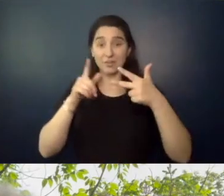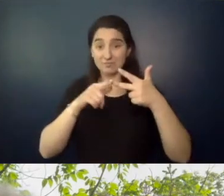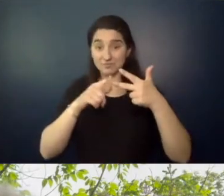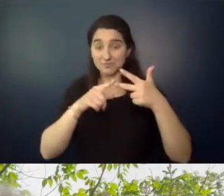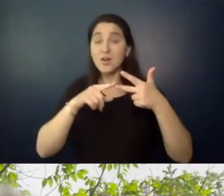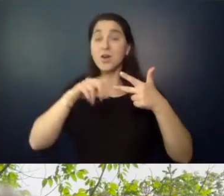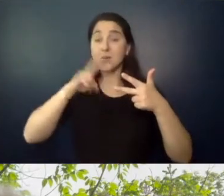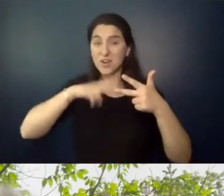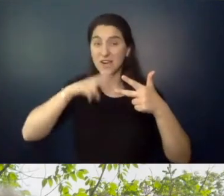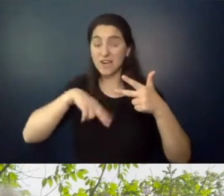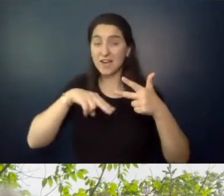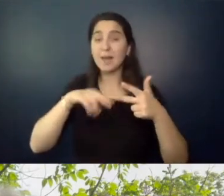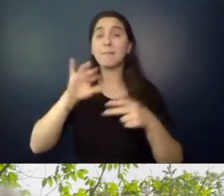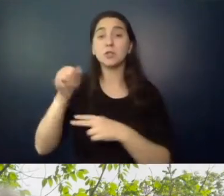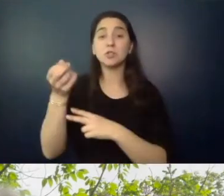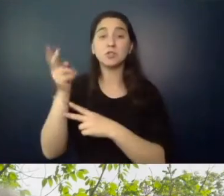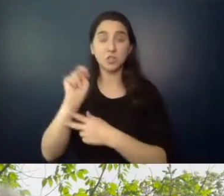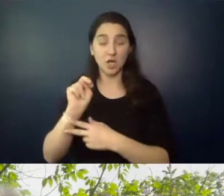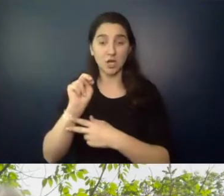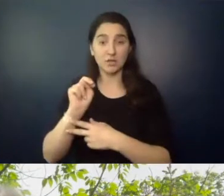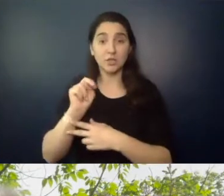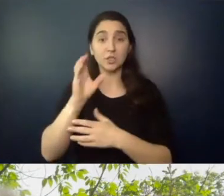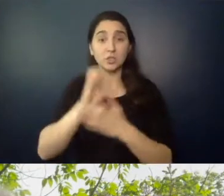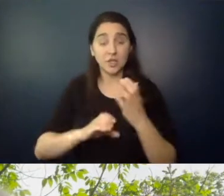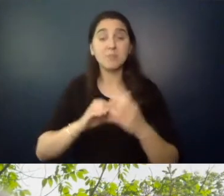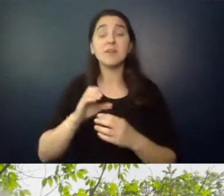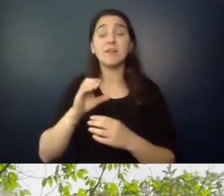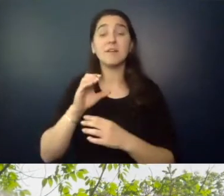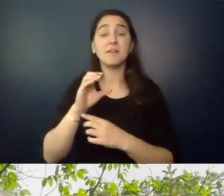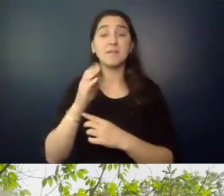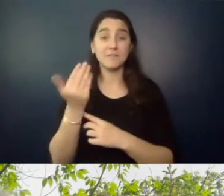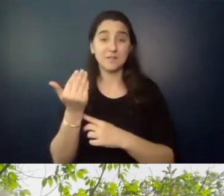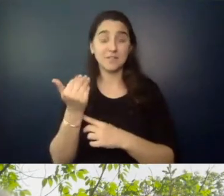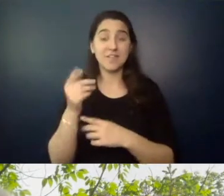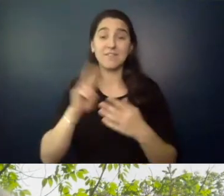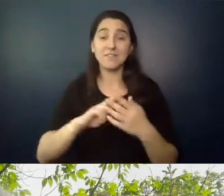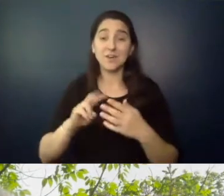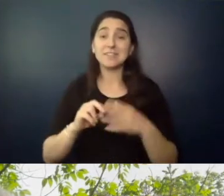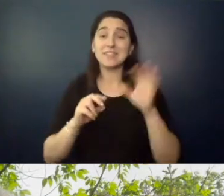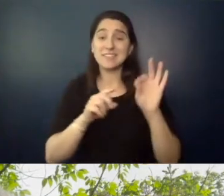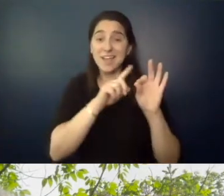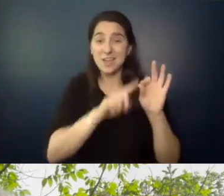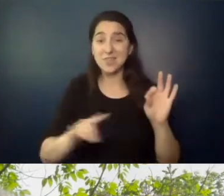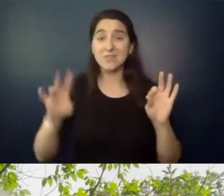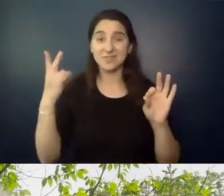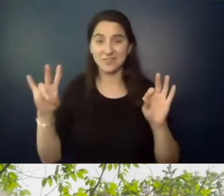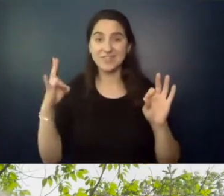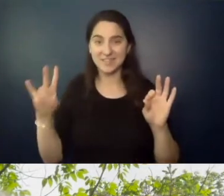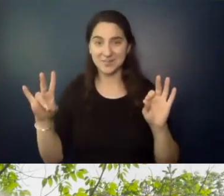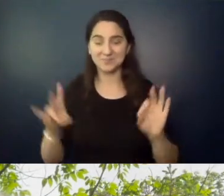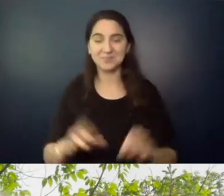And the third reading is from the book of John, chapter 15, verses 9 through 17.